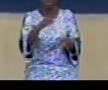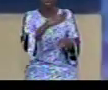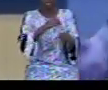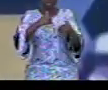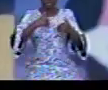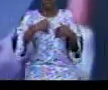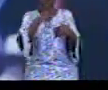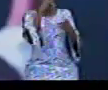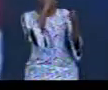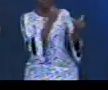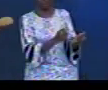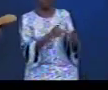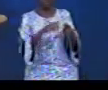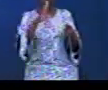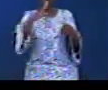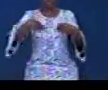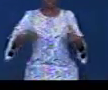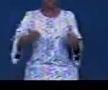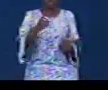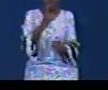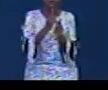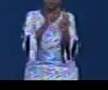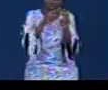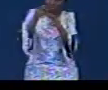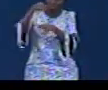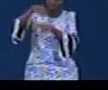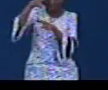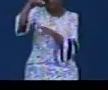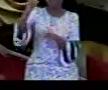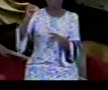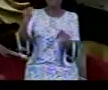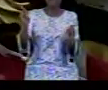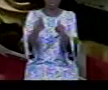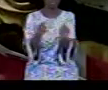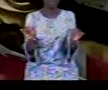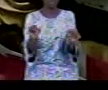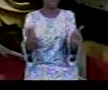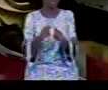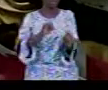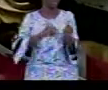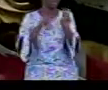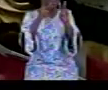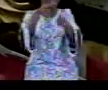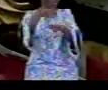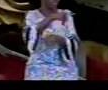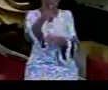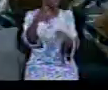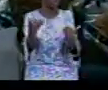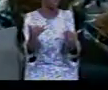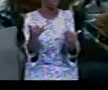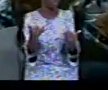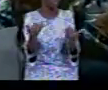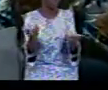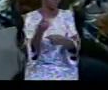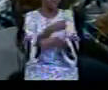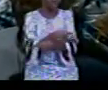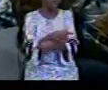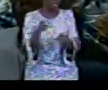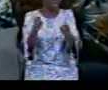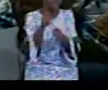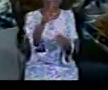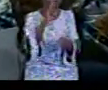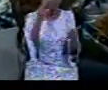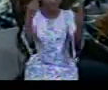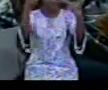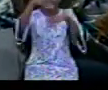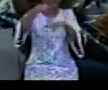at him like, I'm seeing you there today. Yeah. Like you are seeing me there today. And once